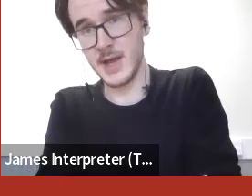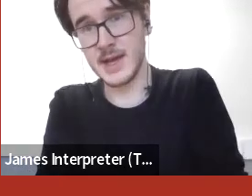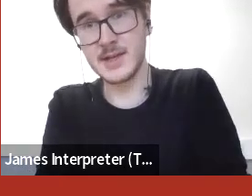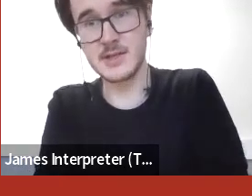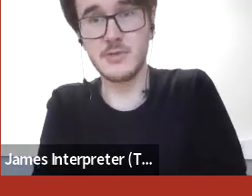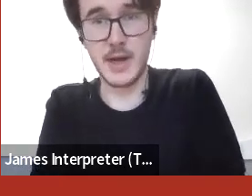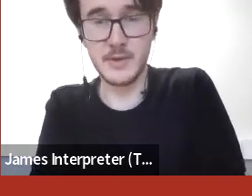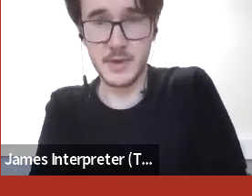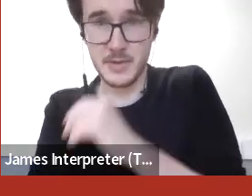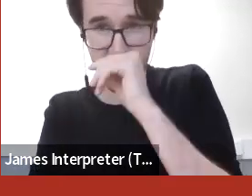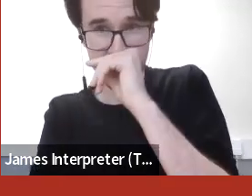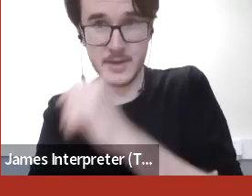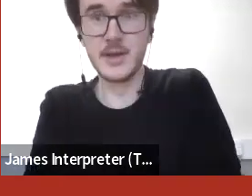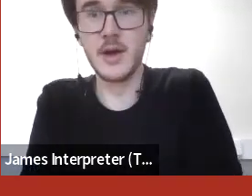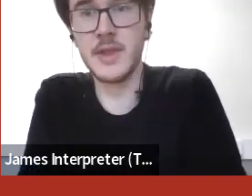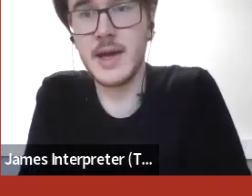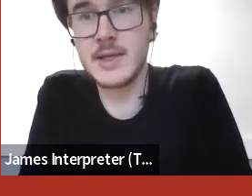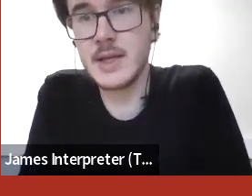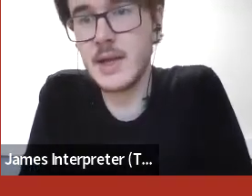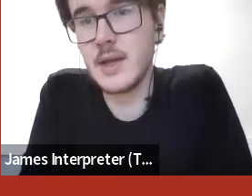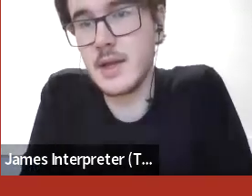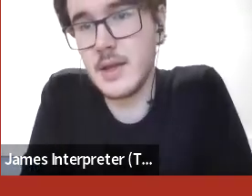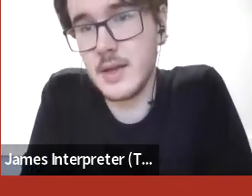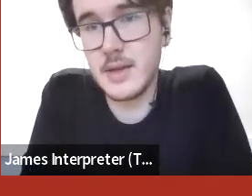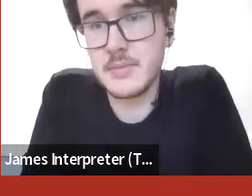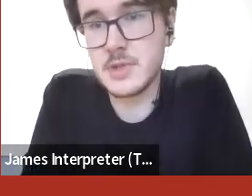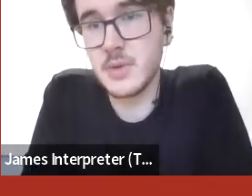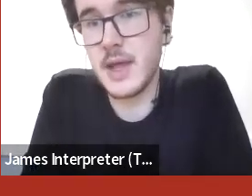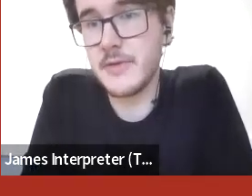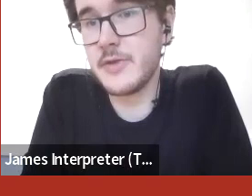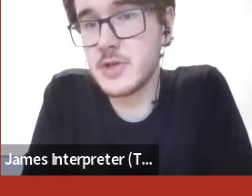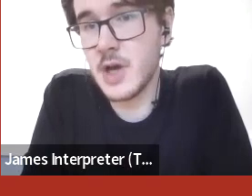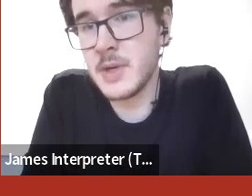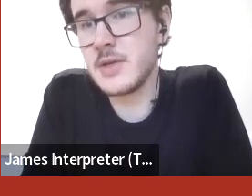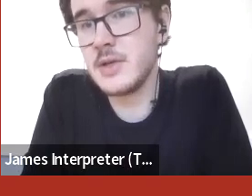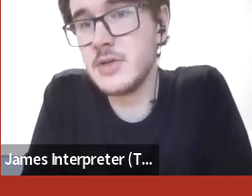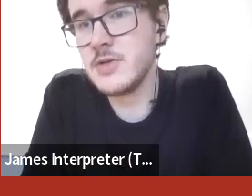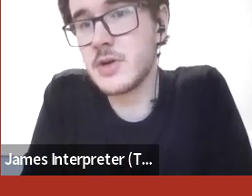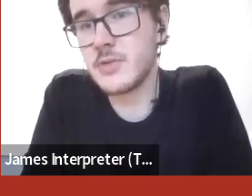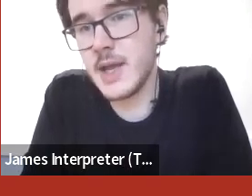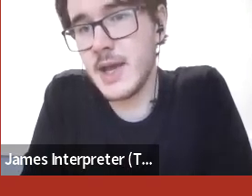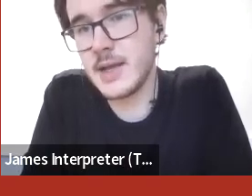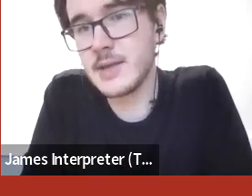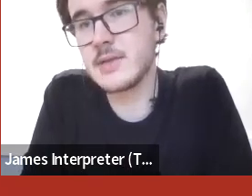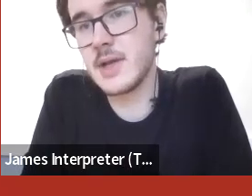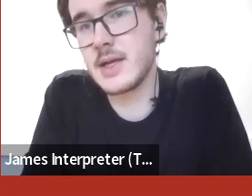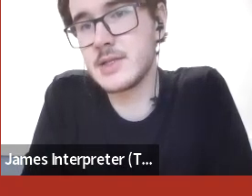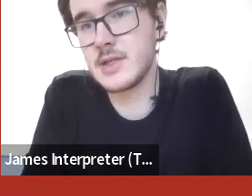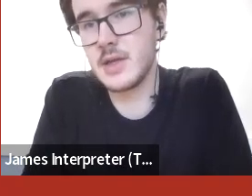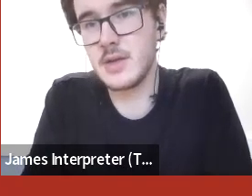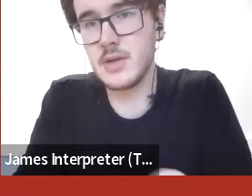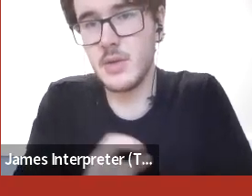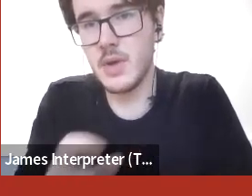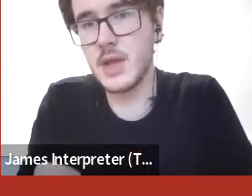in your right hand because you write with your pen on that hand. So if you're dominant, you use your right hand